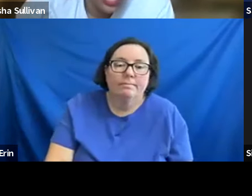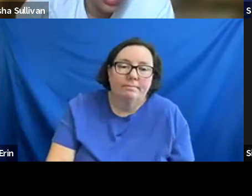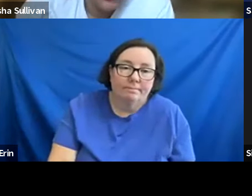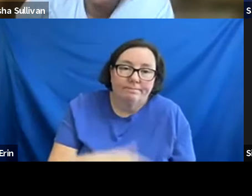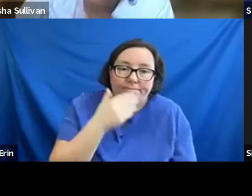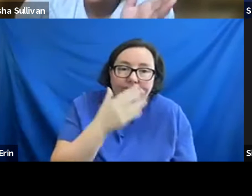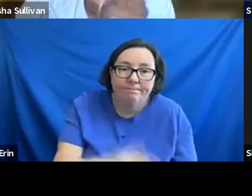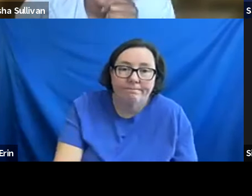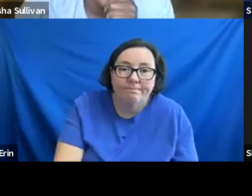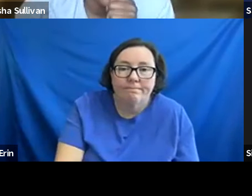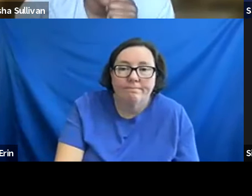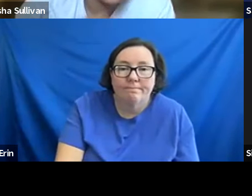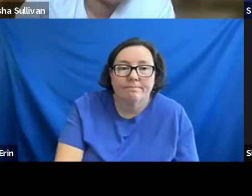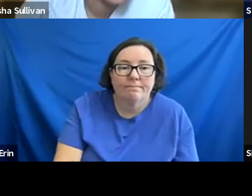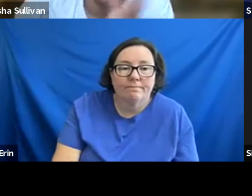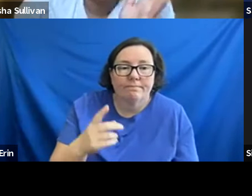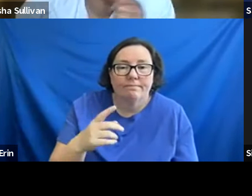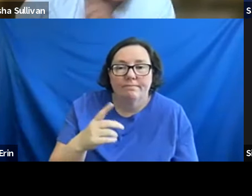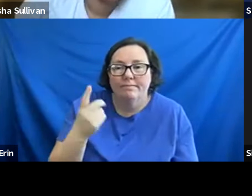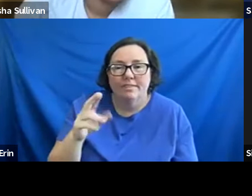Thank you. Dr.